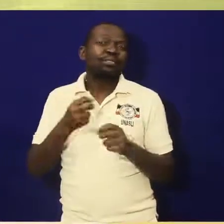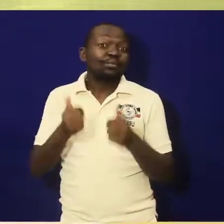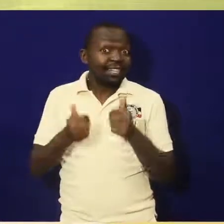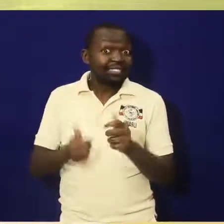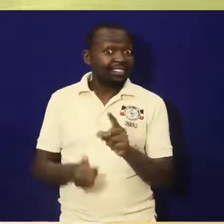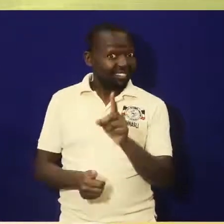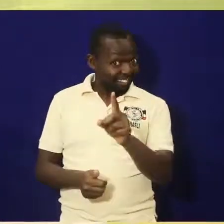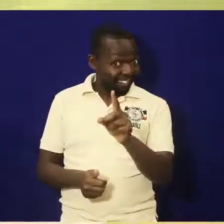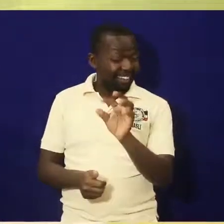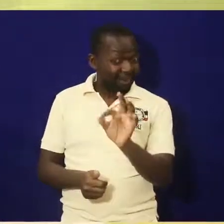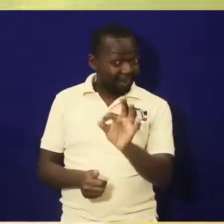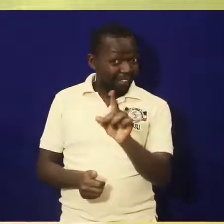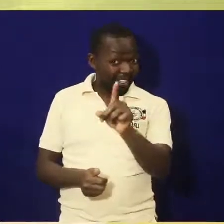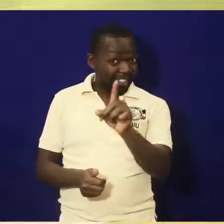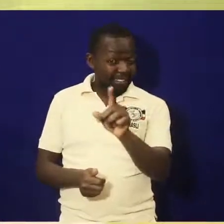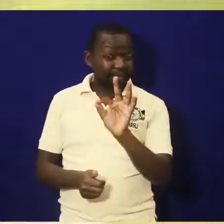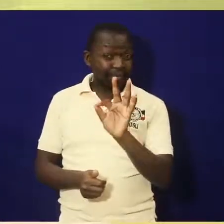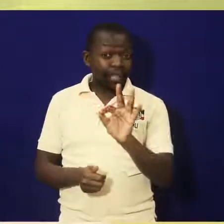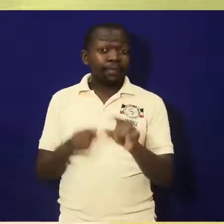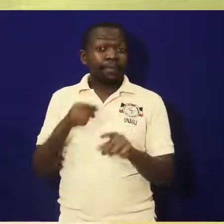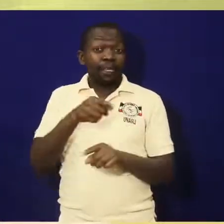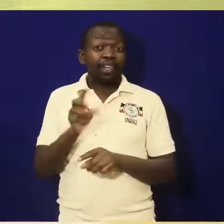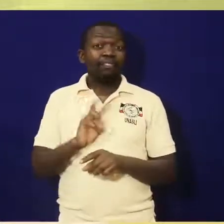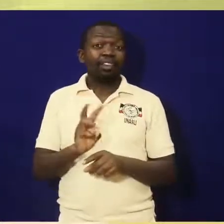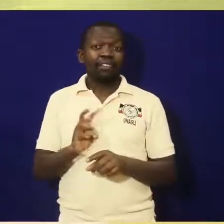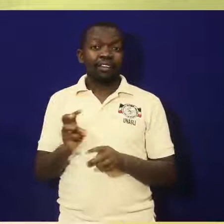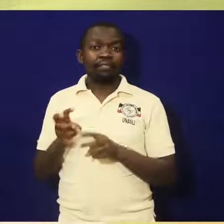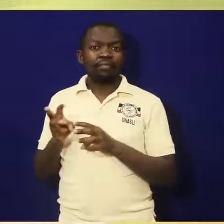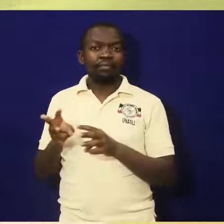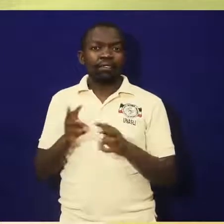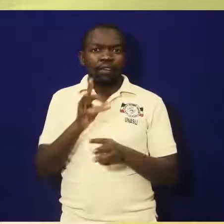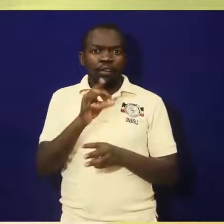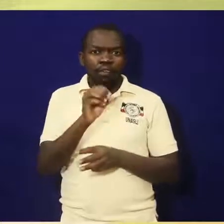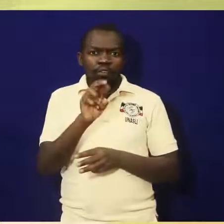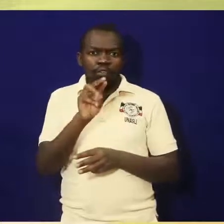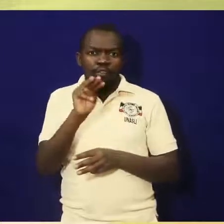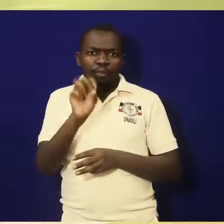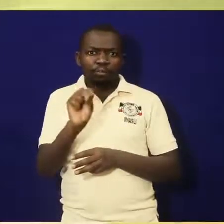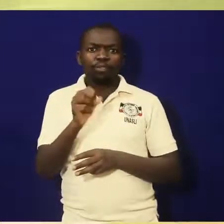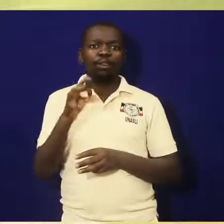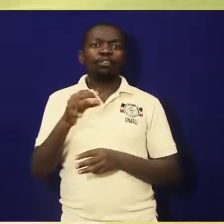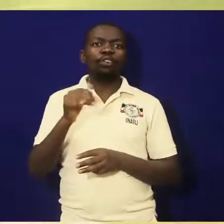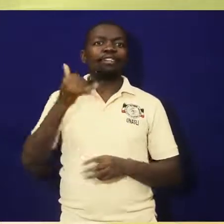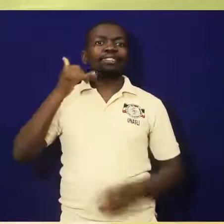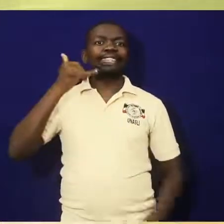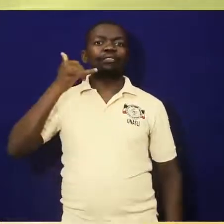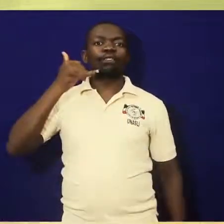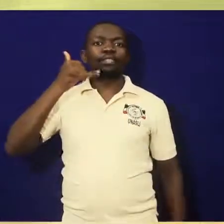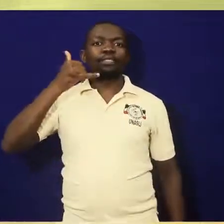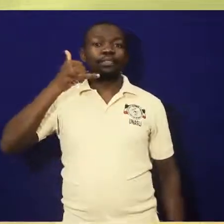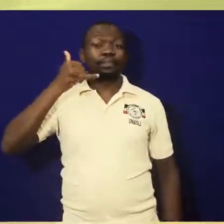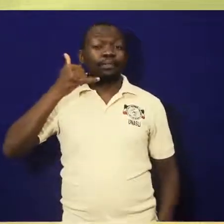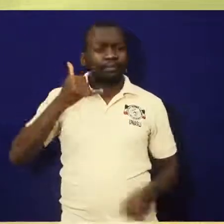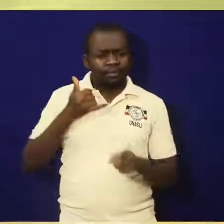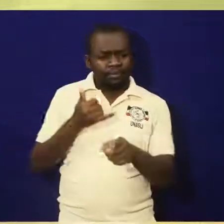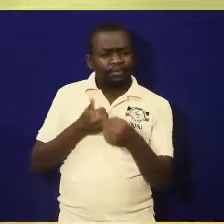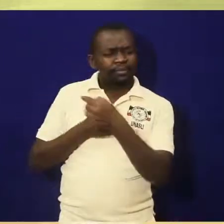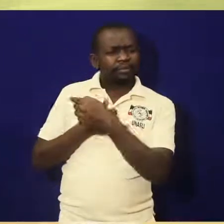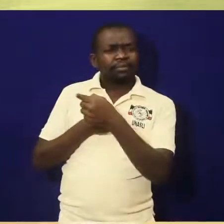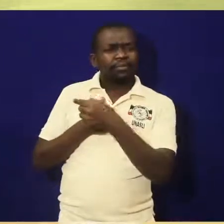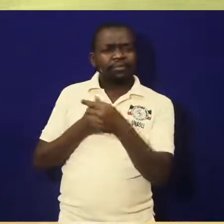Perfect. These are phones or telephones. Now, which of these